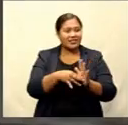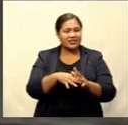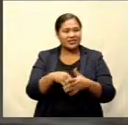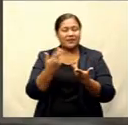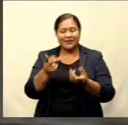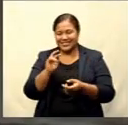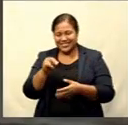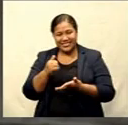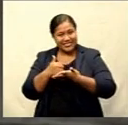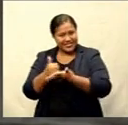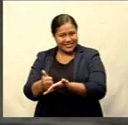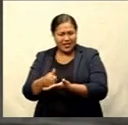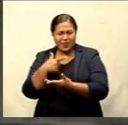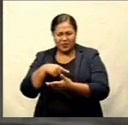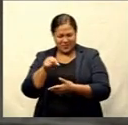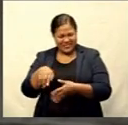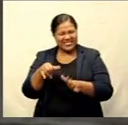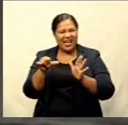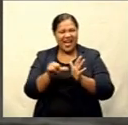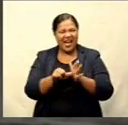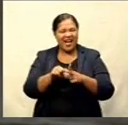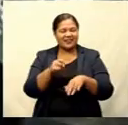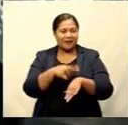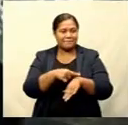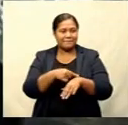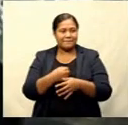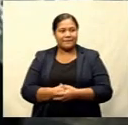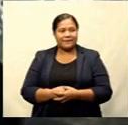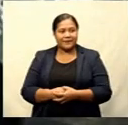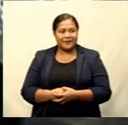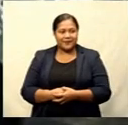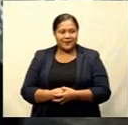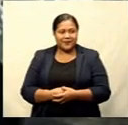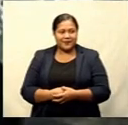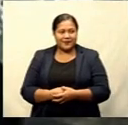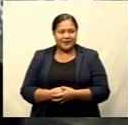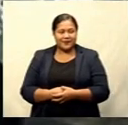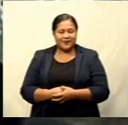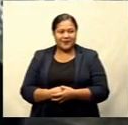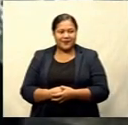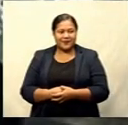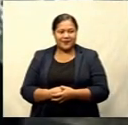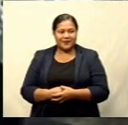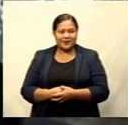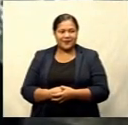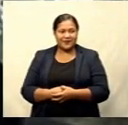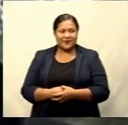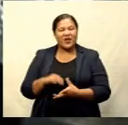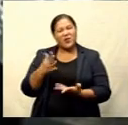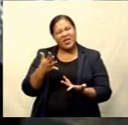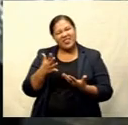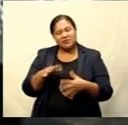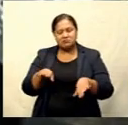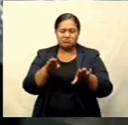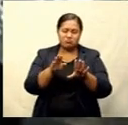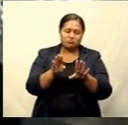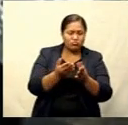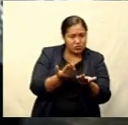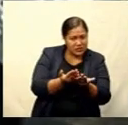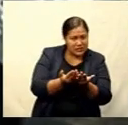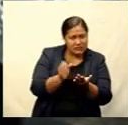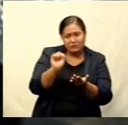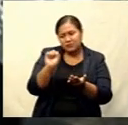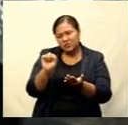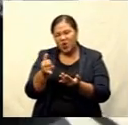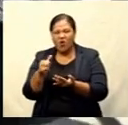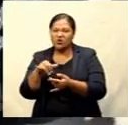assistance during this tough time. Whether it is Muslim or not, we should come in front to help